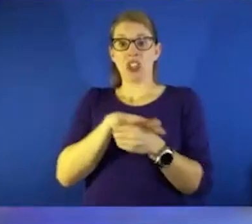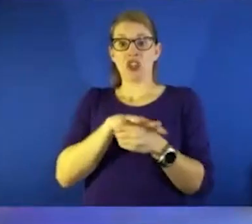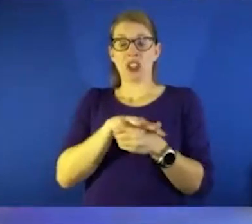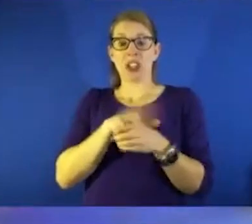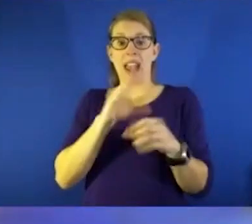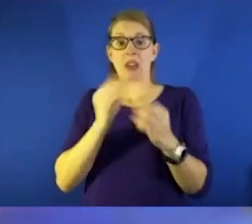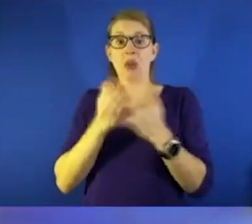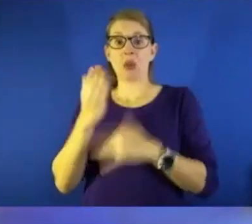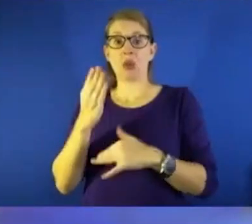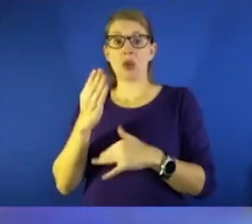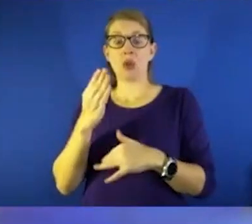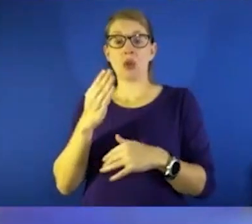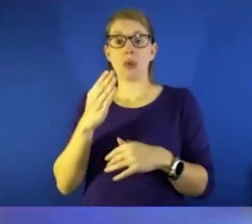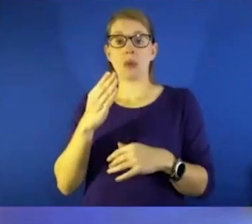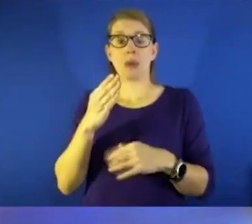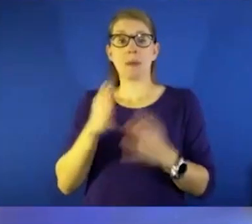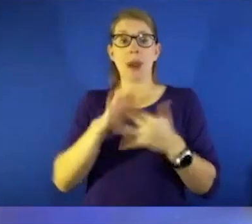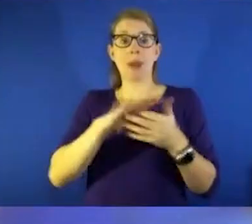is?